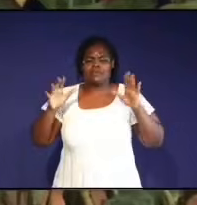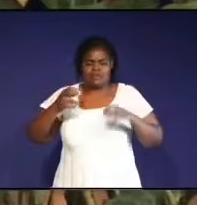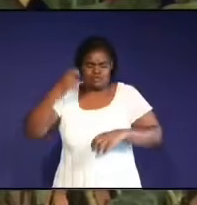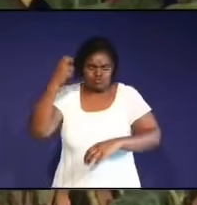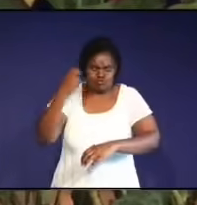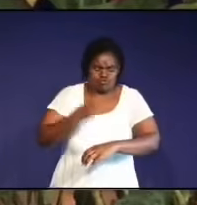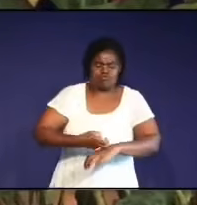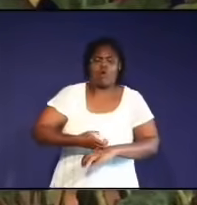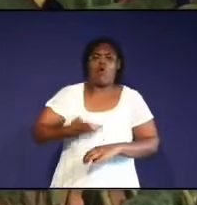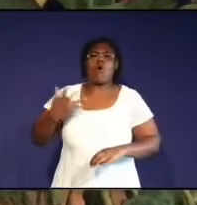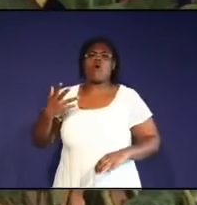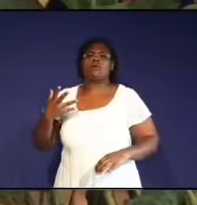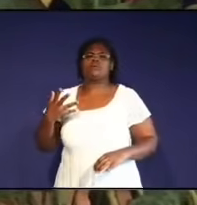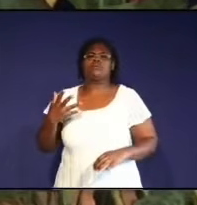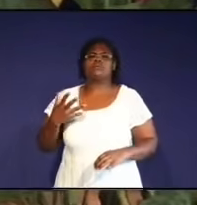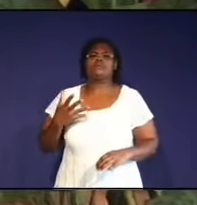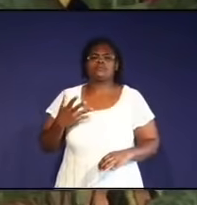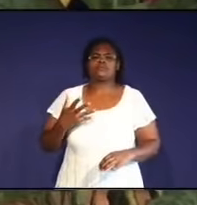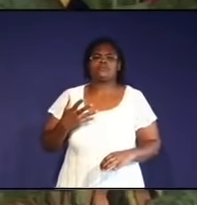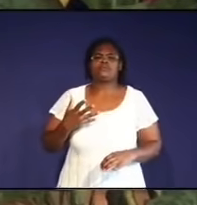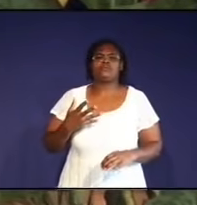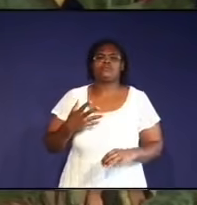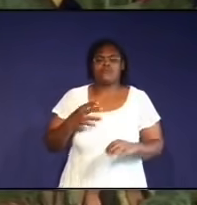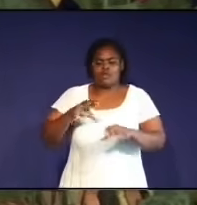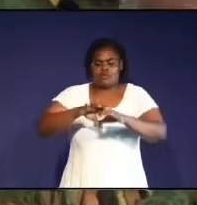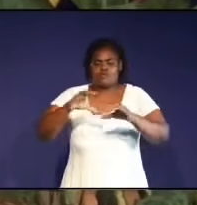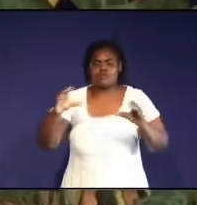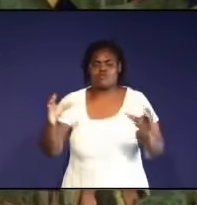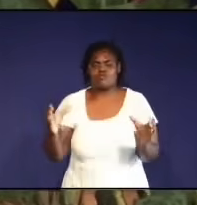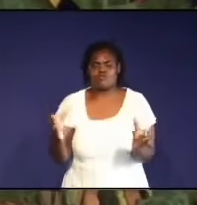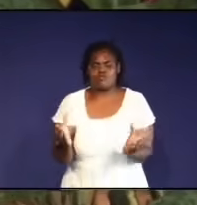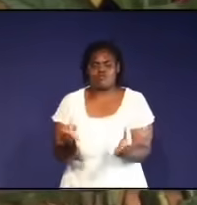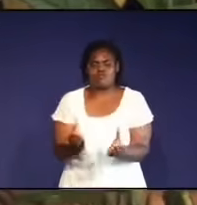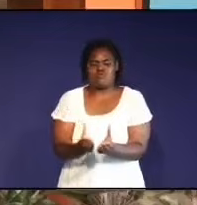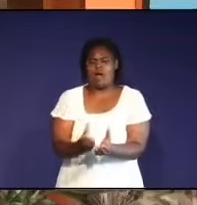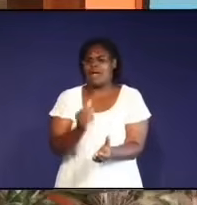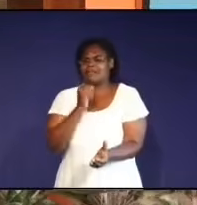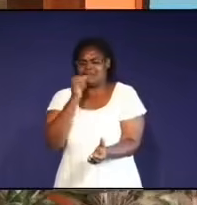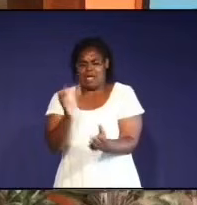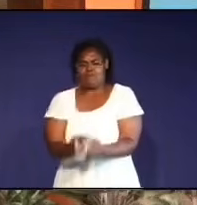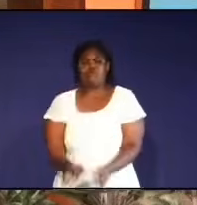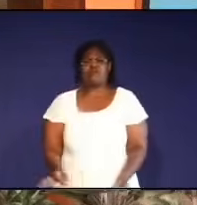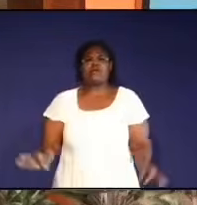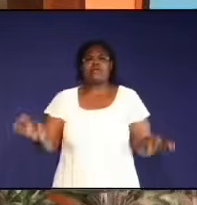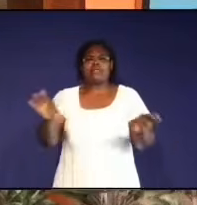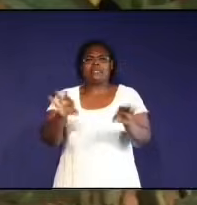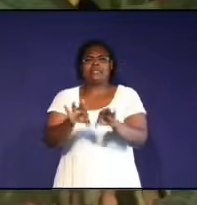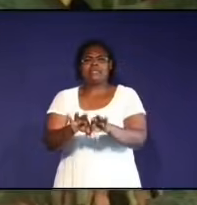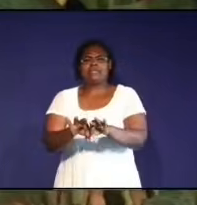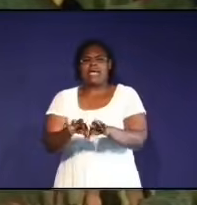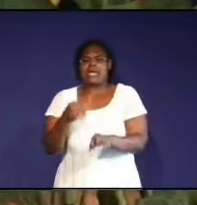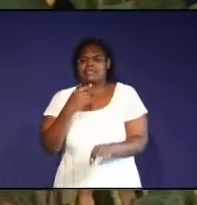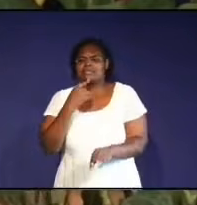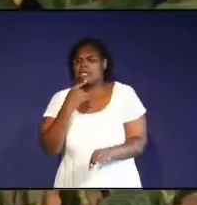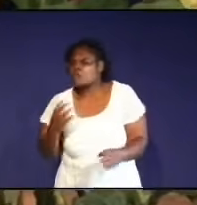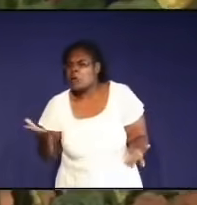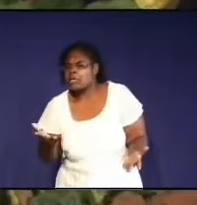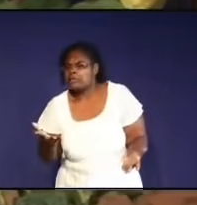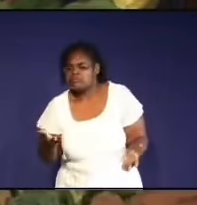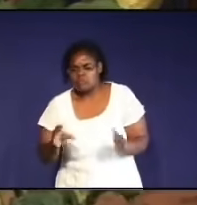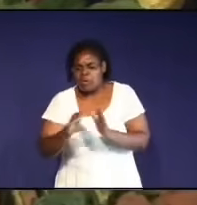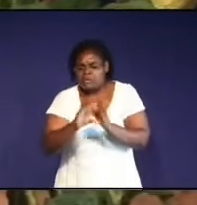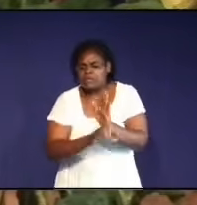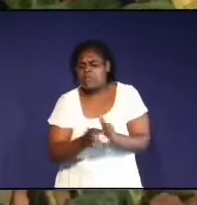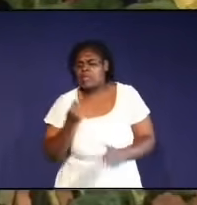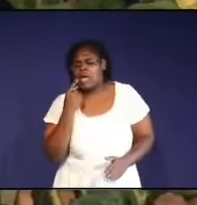stoned. He said, of whom the world was not worthy. And he said something in the chapter.